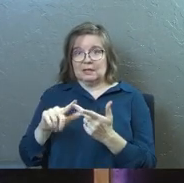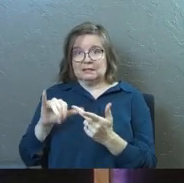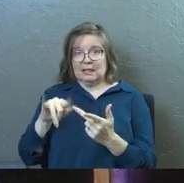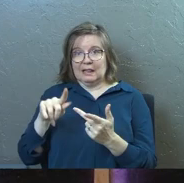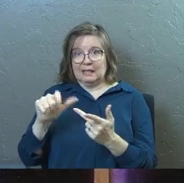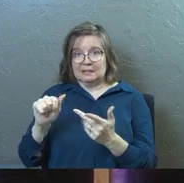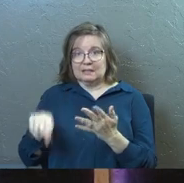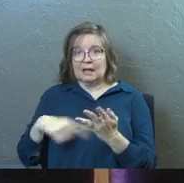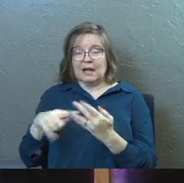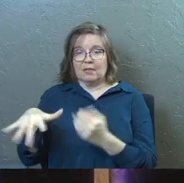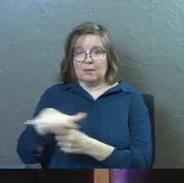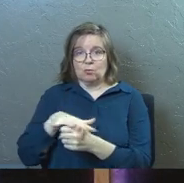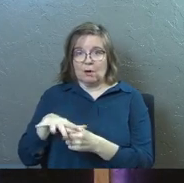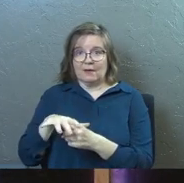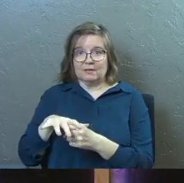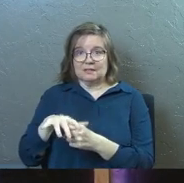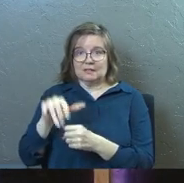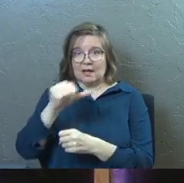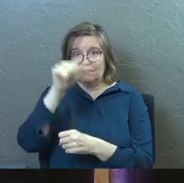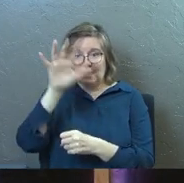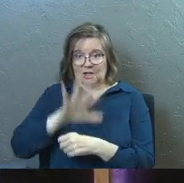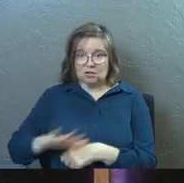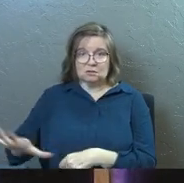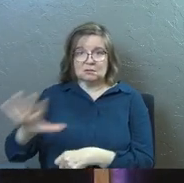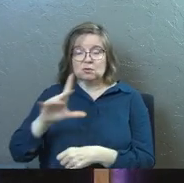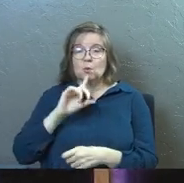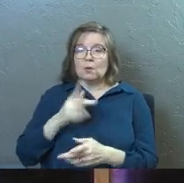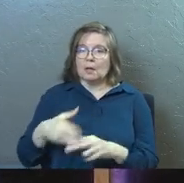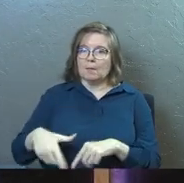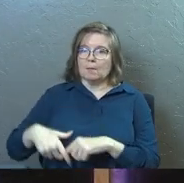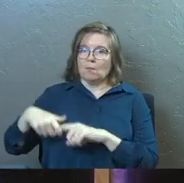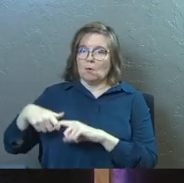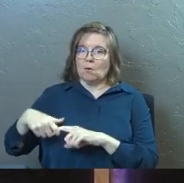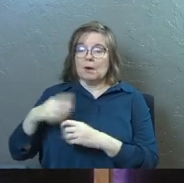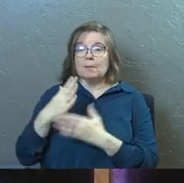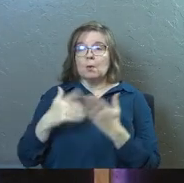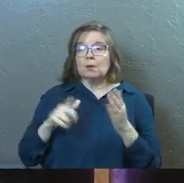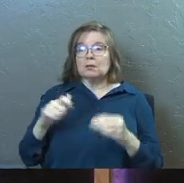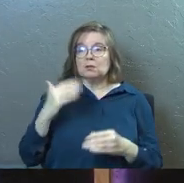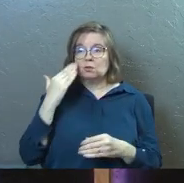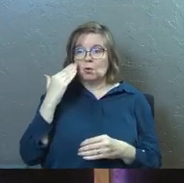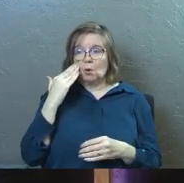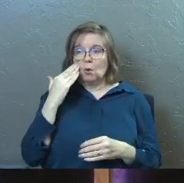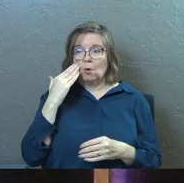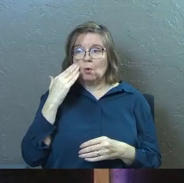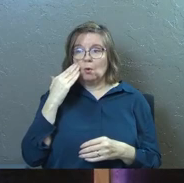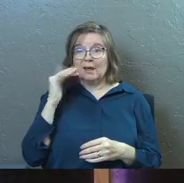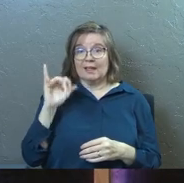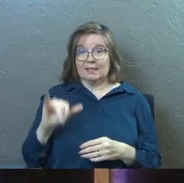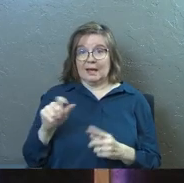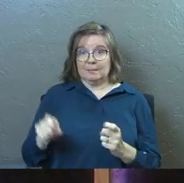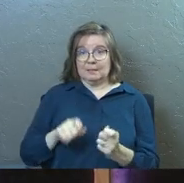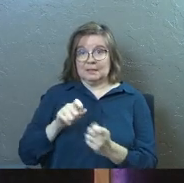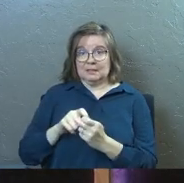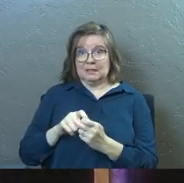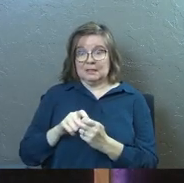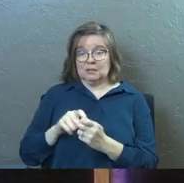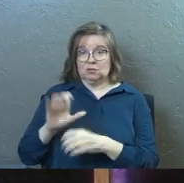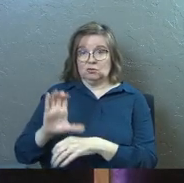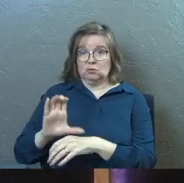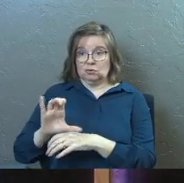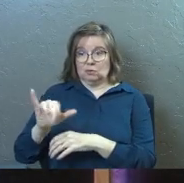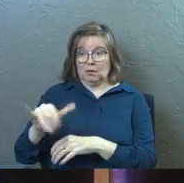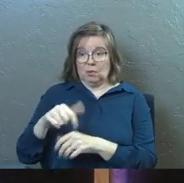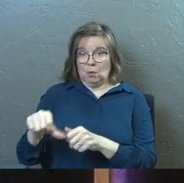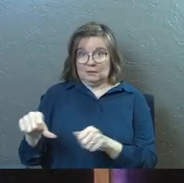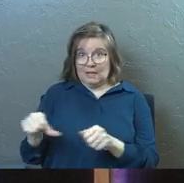the province of Asia. Just a real quick pause there. Part of what you need to know is that particular synagogue